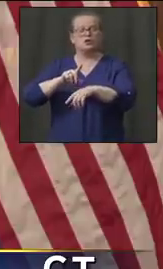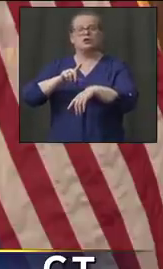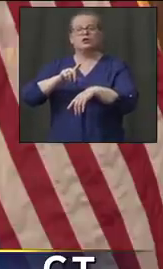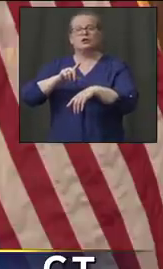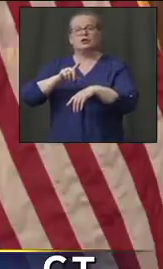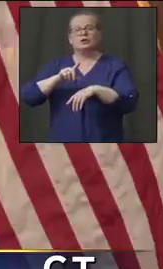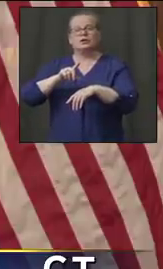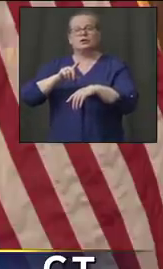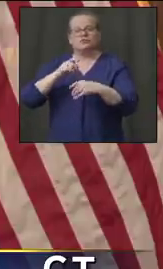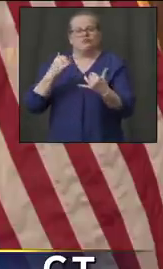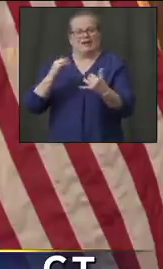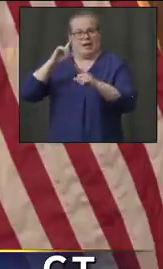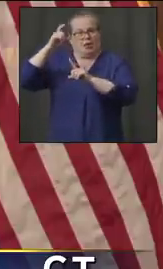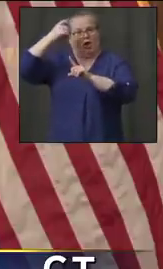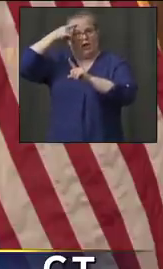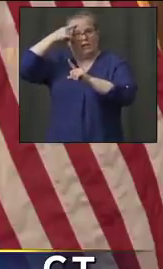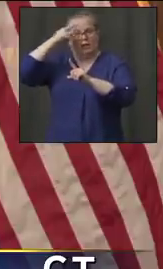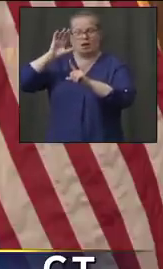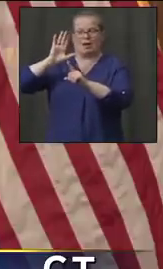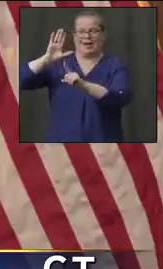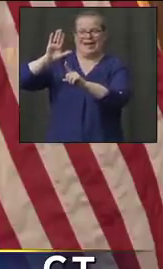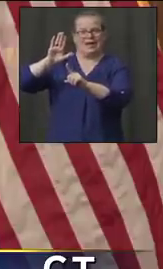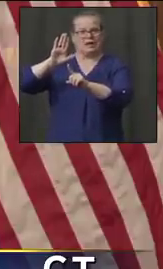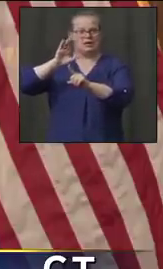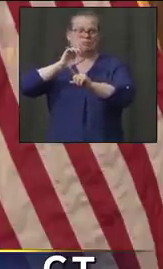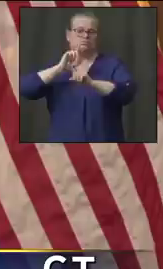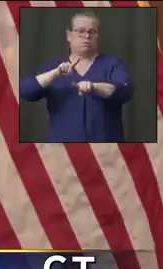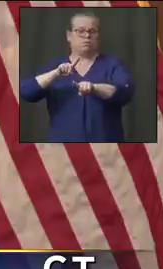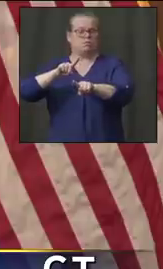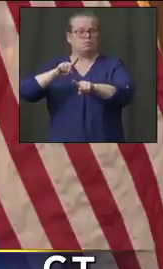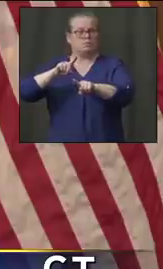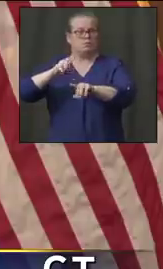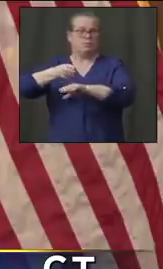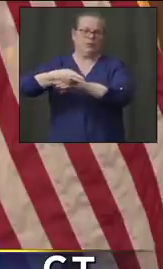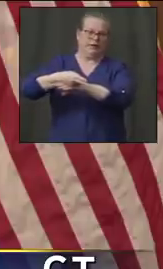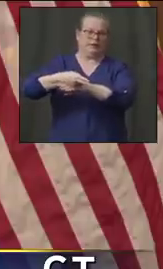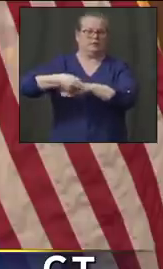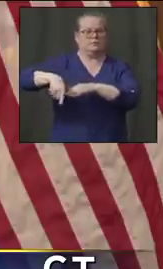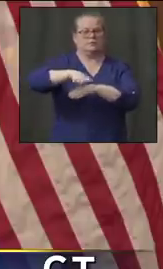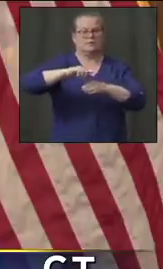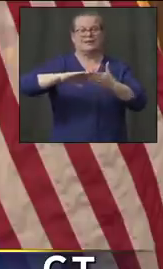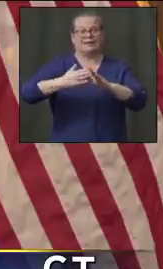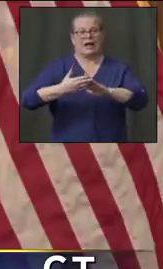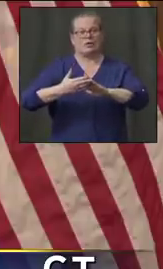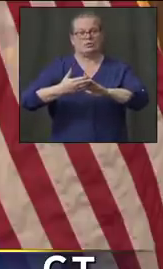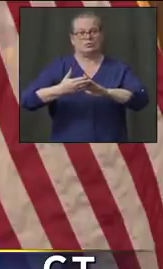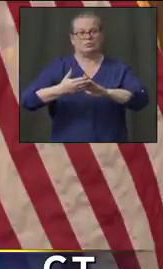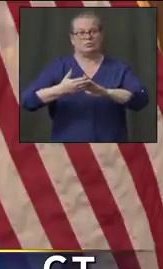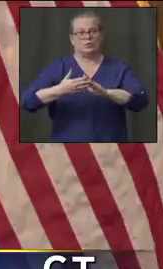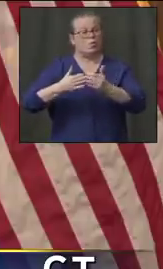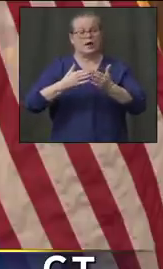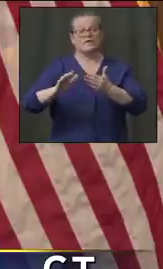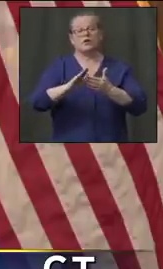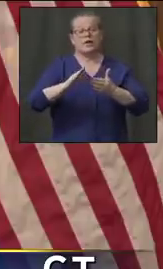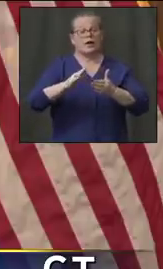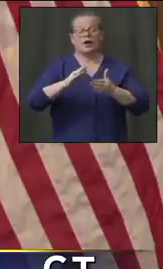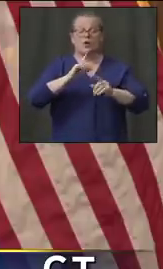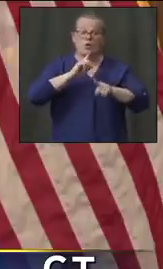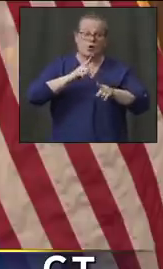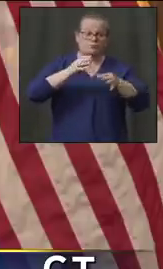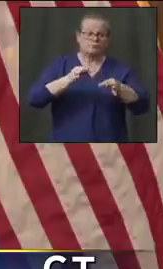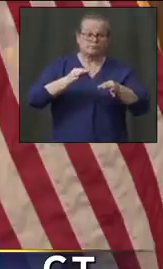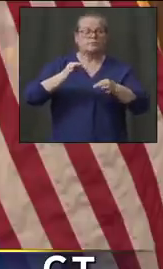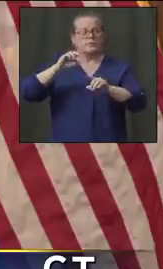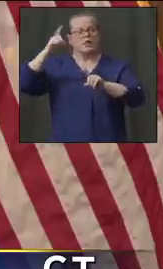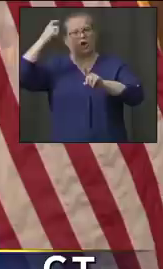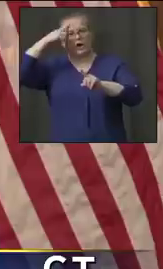the governor, his order supersedes them. It's important, as we've said, that this is not a virus that is in one area of the state,